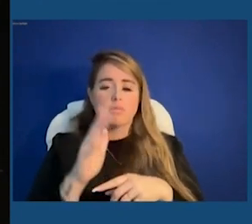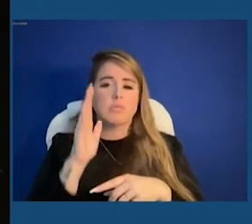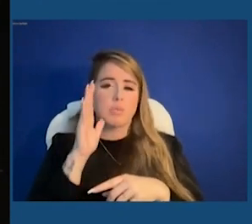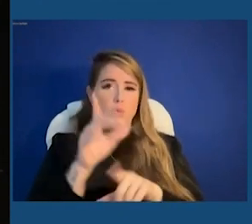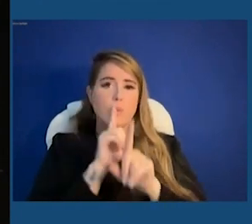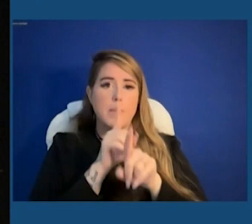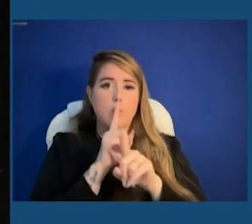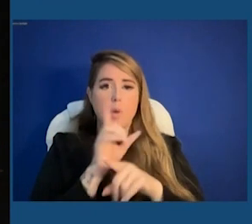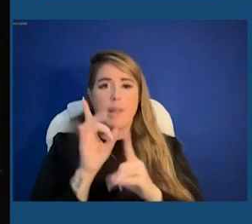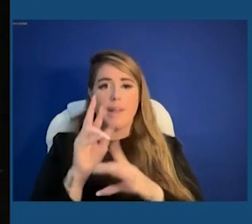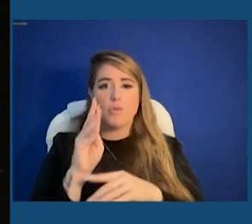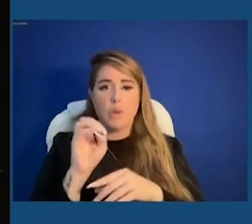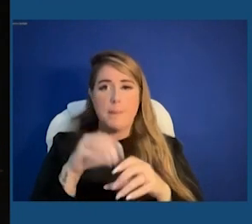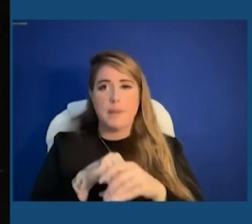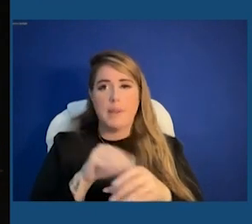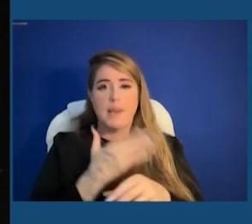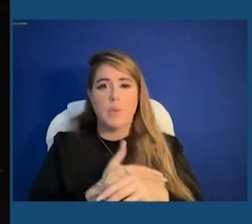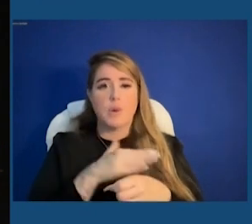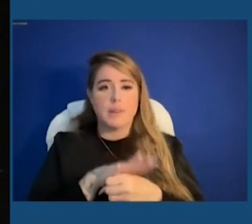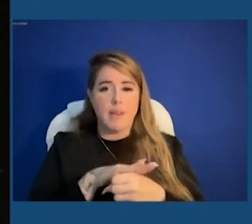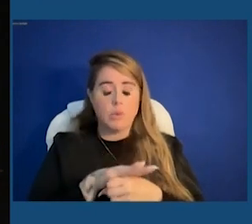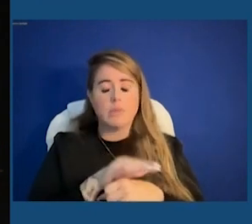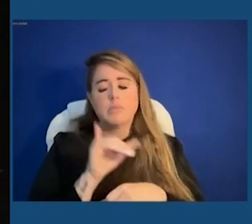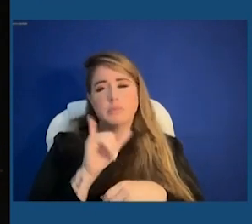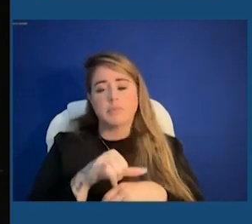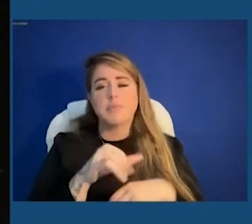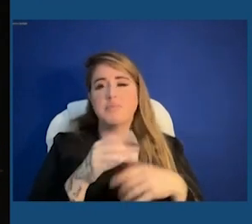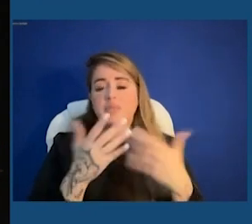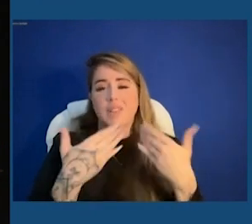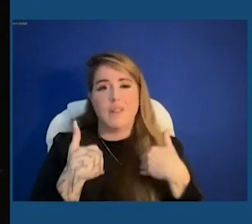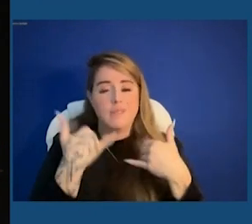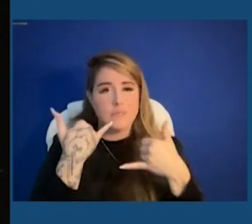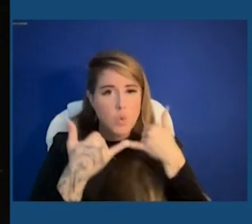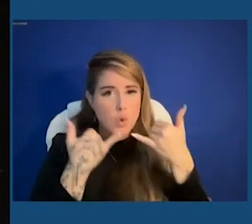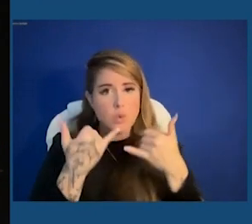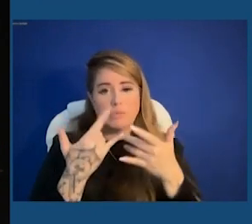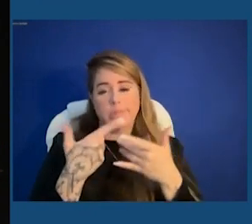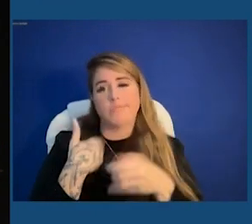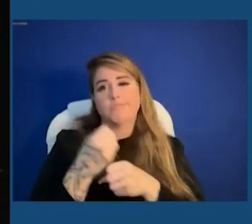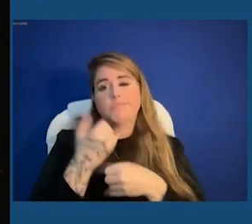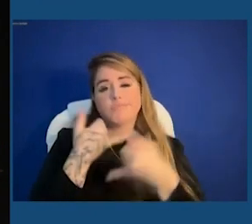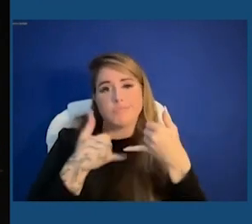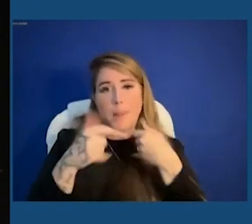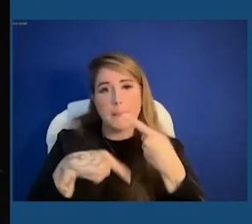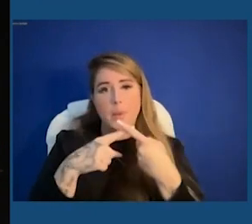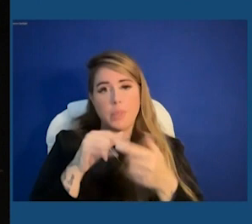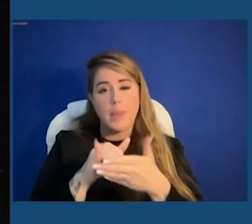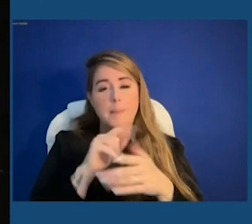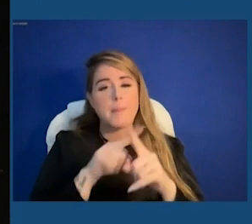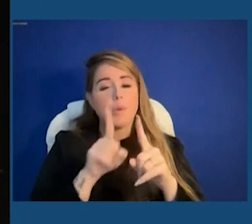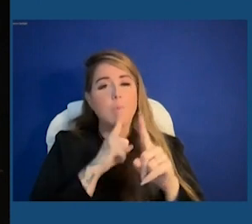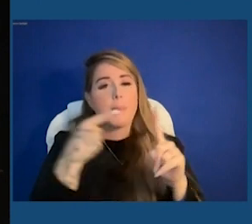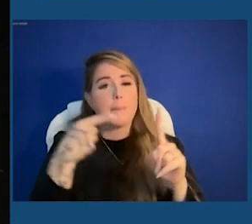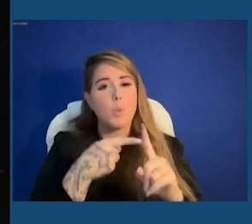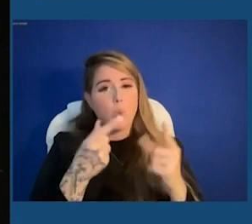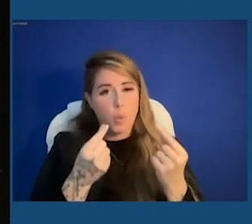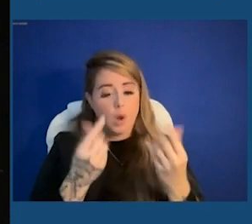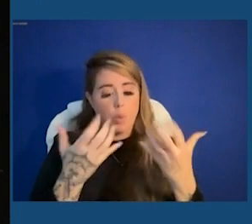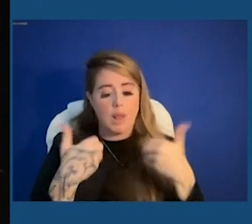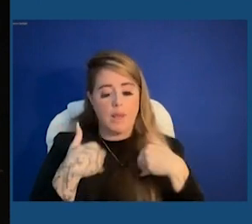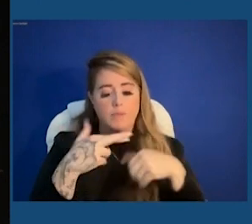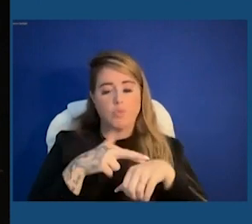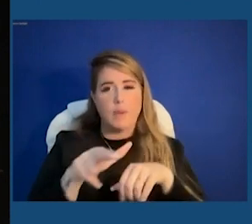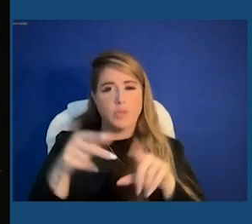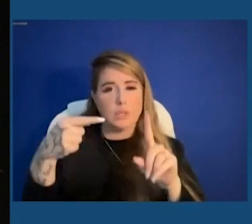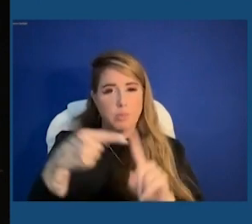in our county. 1,000-person organization, it's not a phone call. I get enough phone calls. But the idea is we want to put that reference point there that